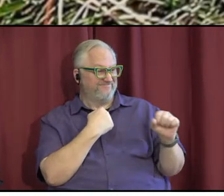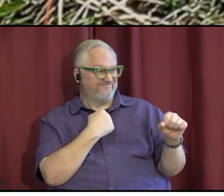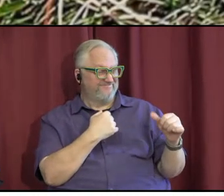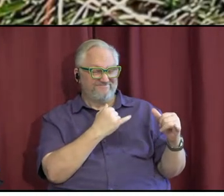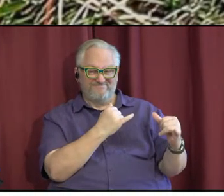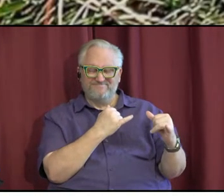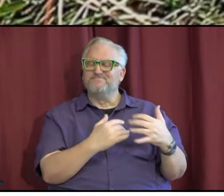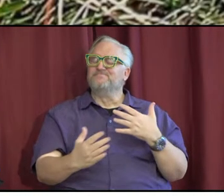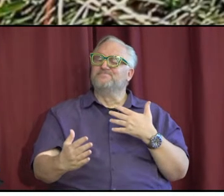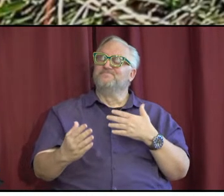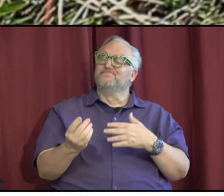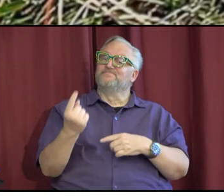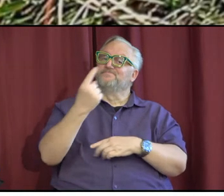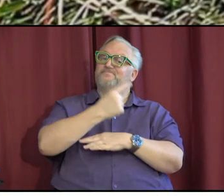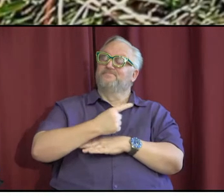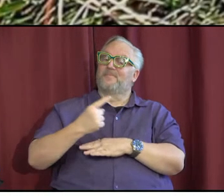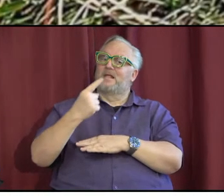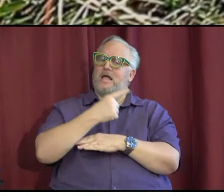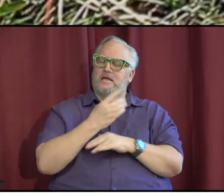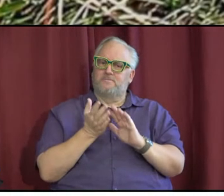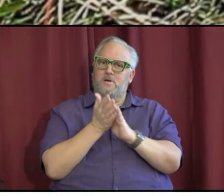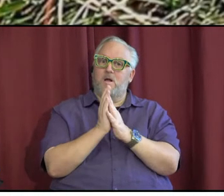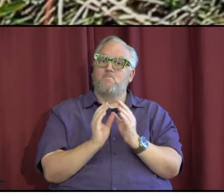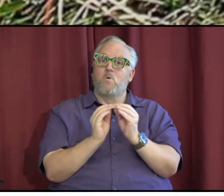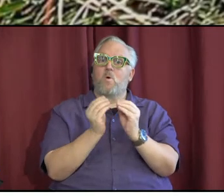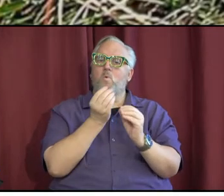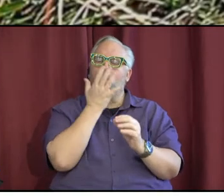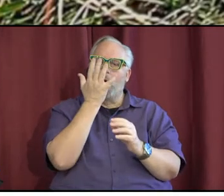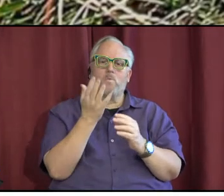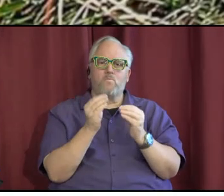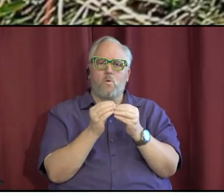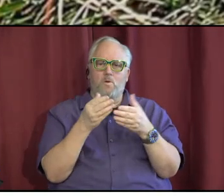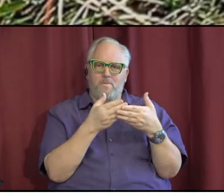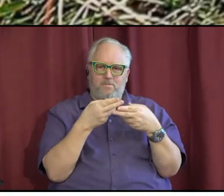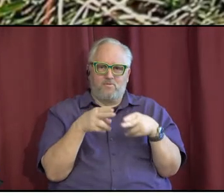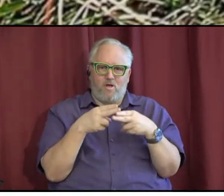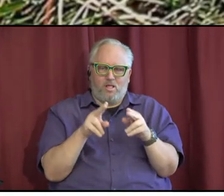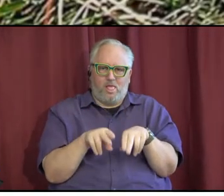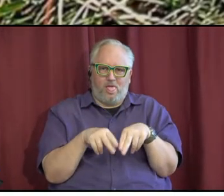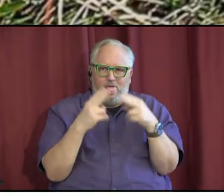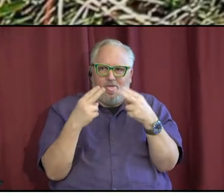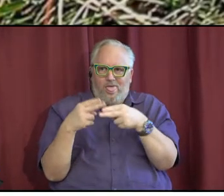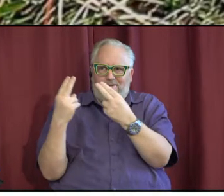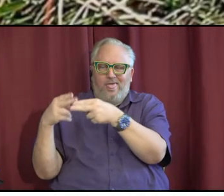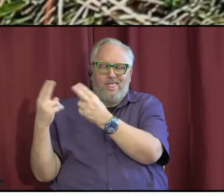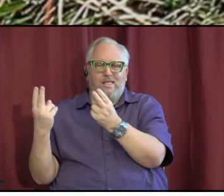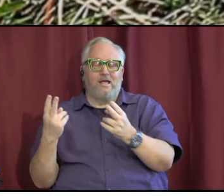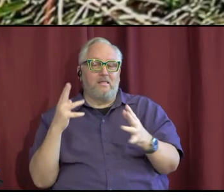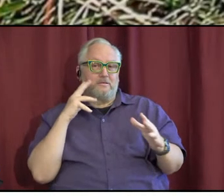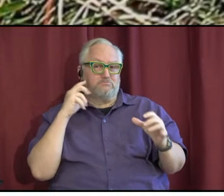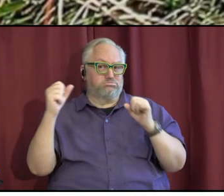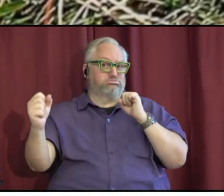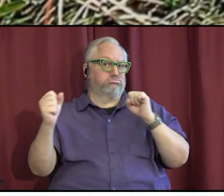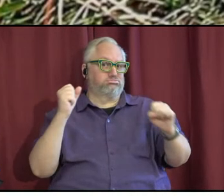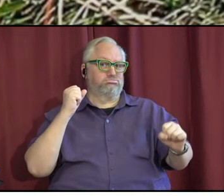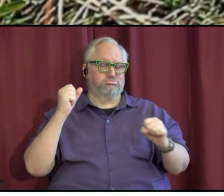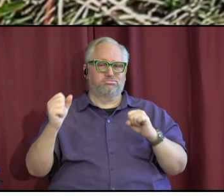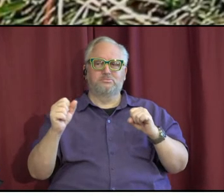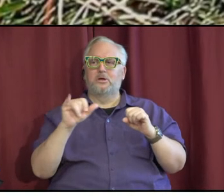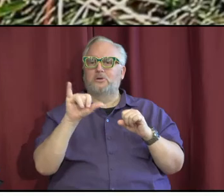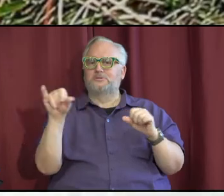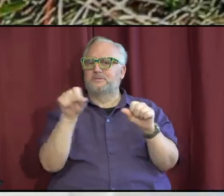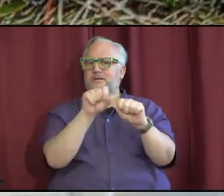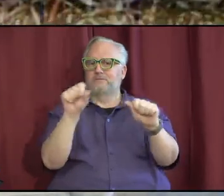As the days warmed, more and more would hatch, and the sound would grow quite loud. It was